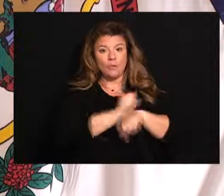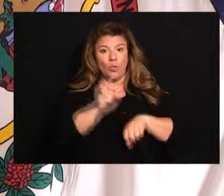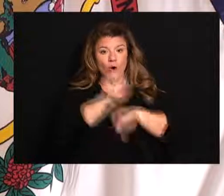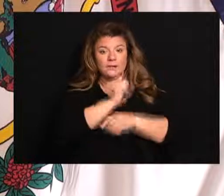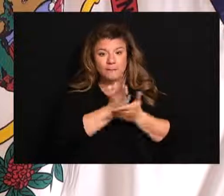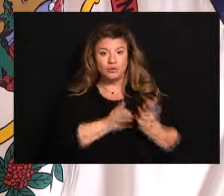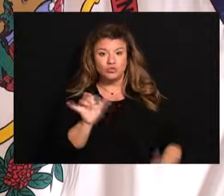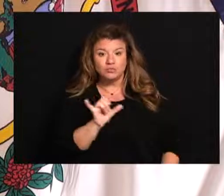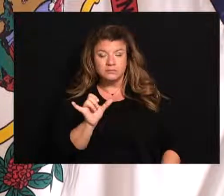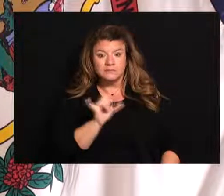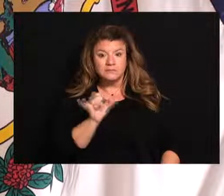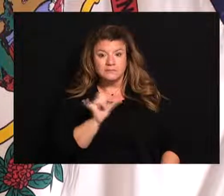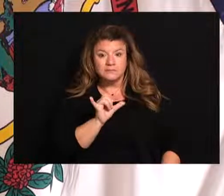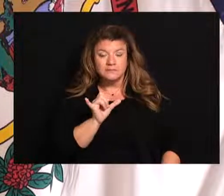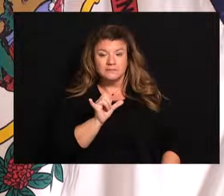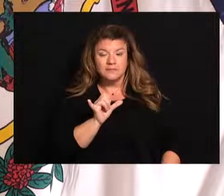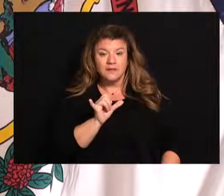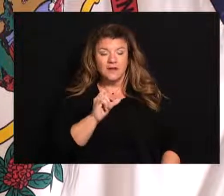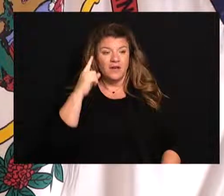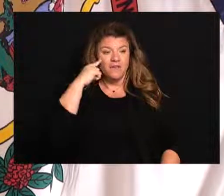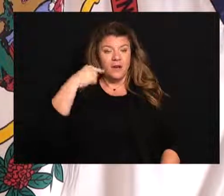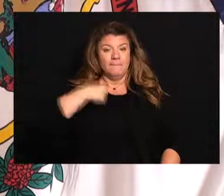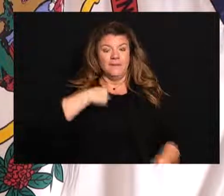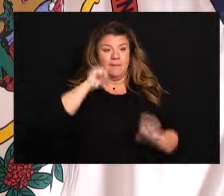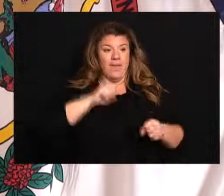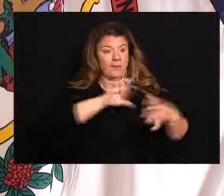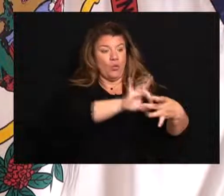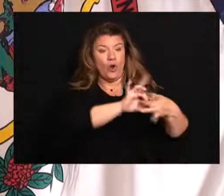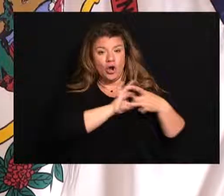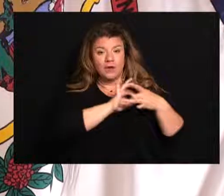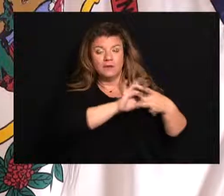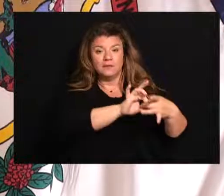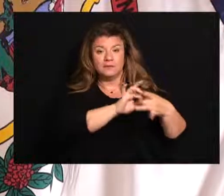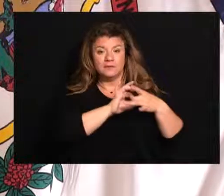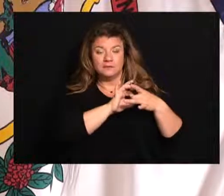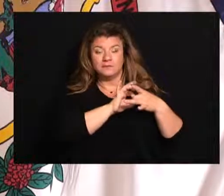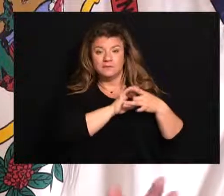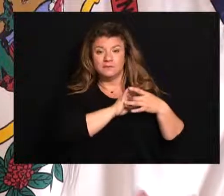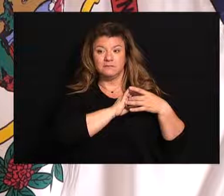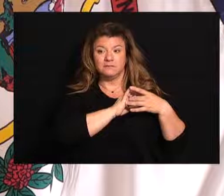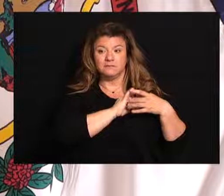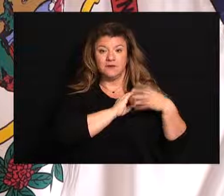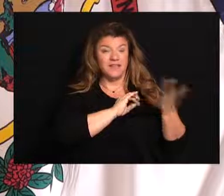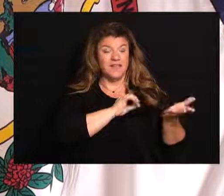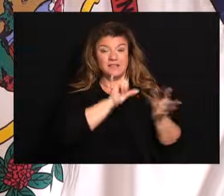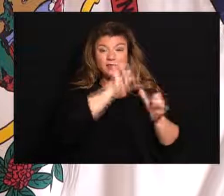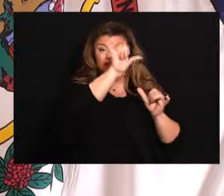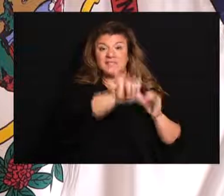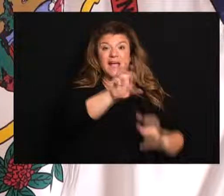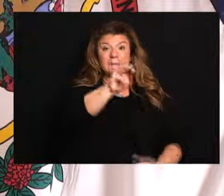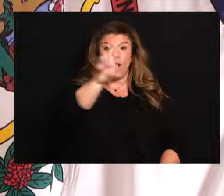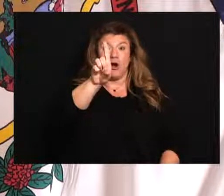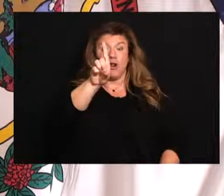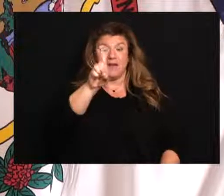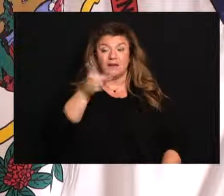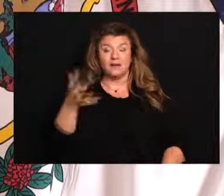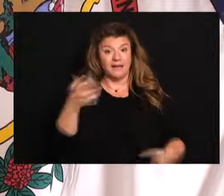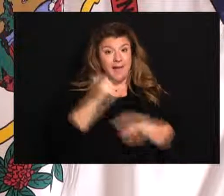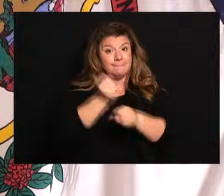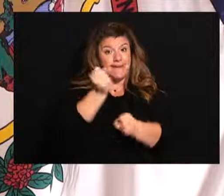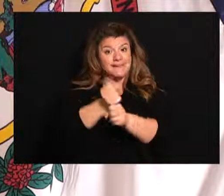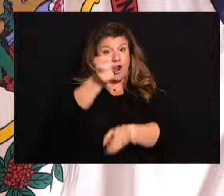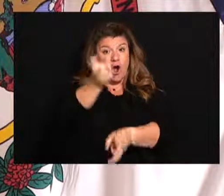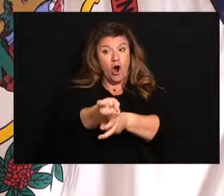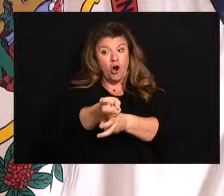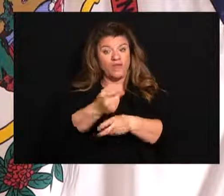bit in order for me to be able to work with him. I mean, if he's going to hang out in Maryland all the time, it makes it difficult for